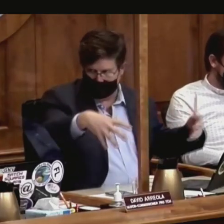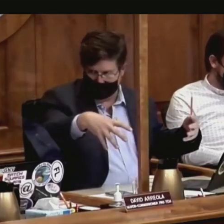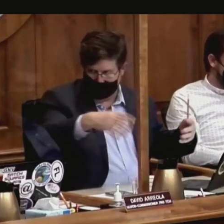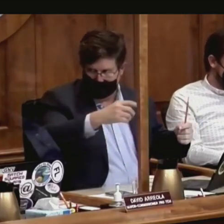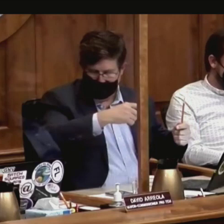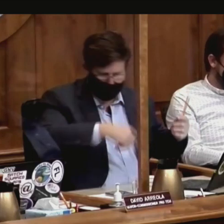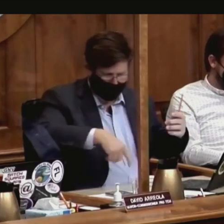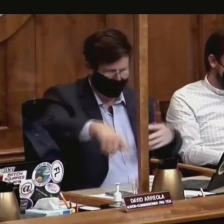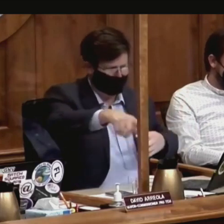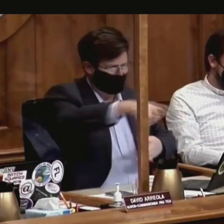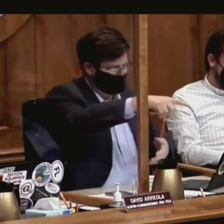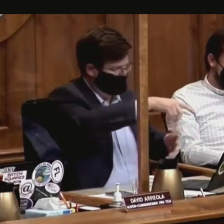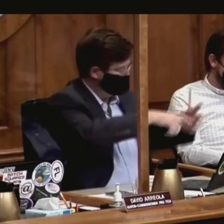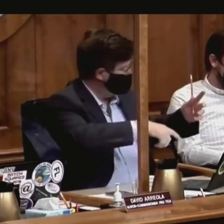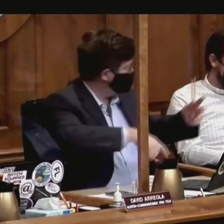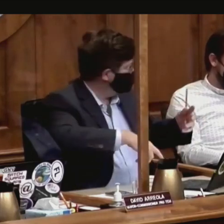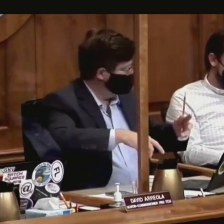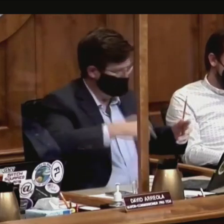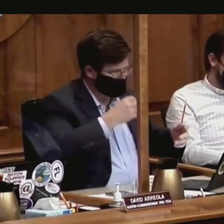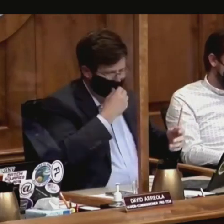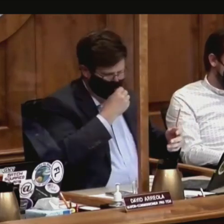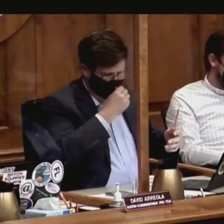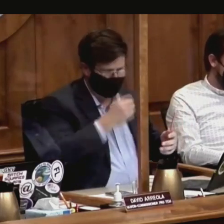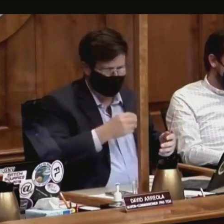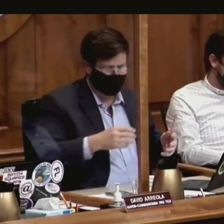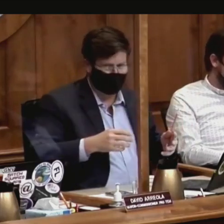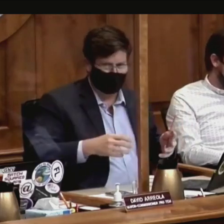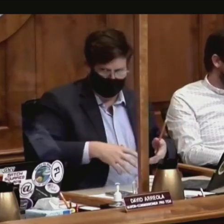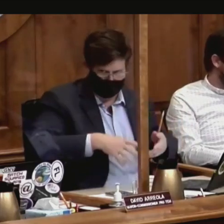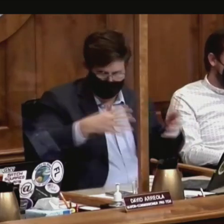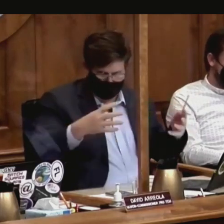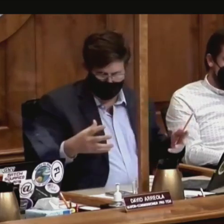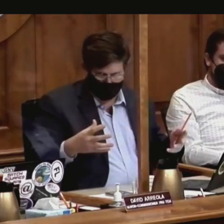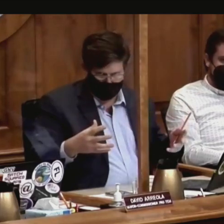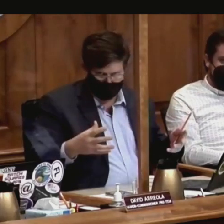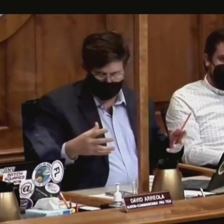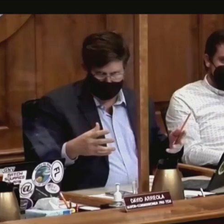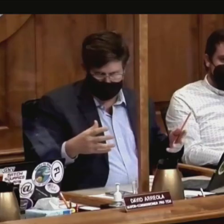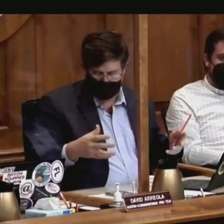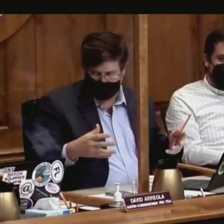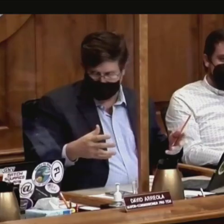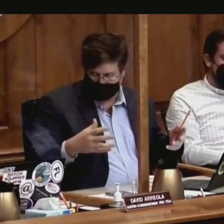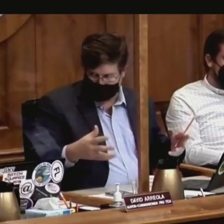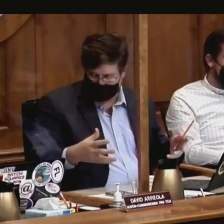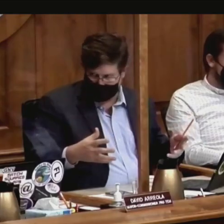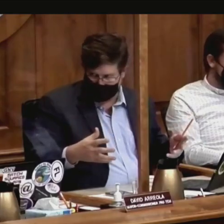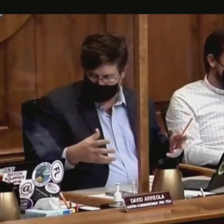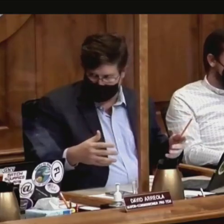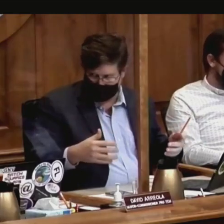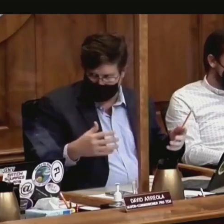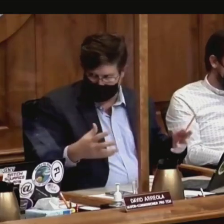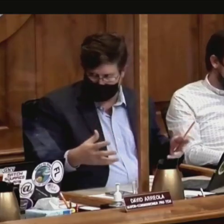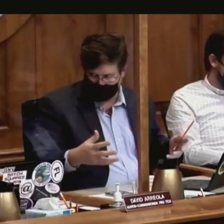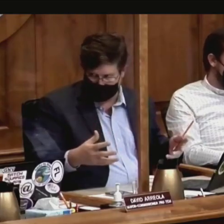bigger, and just allowing traffic to flow through there, which would greatly increase the economic vitality of the area, would